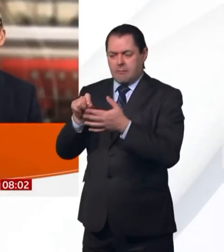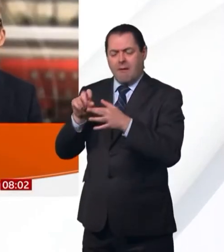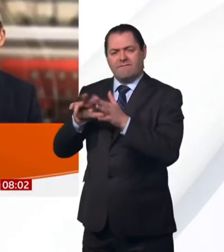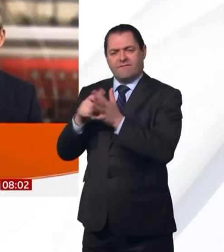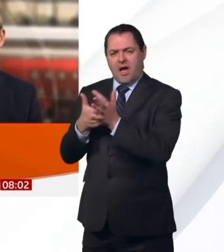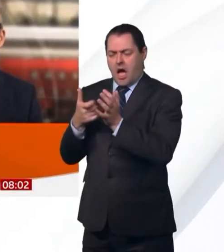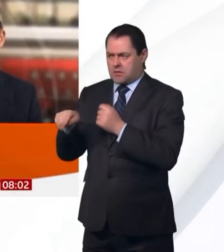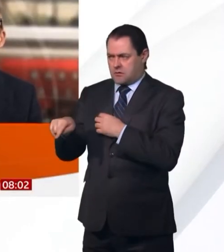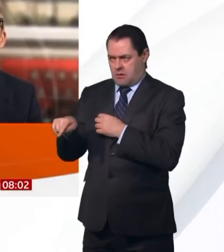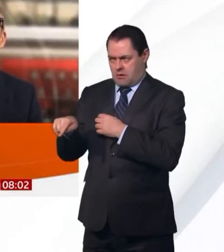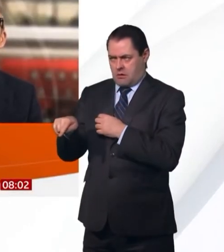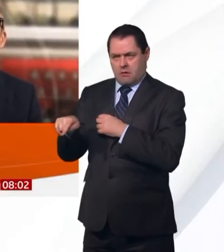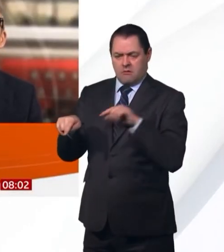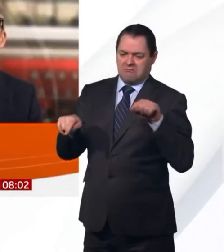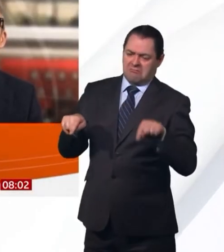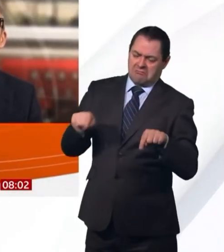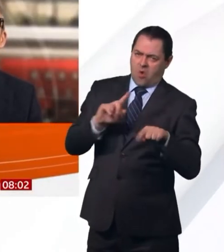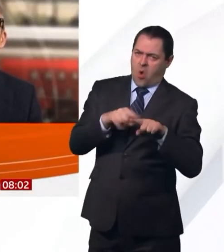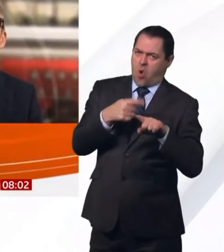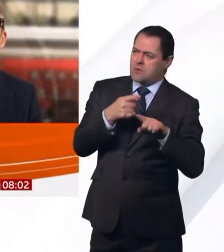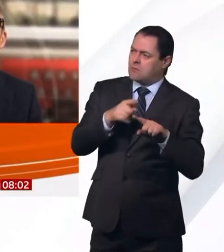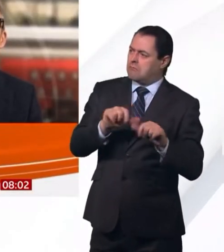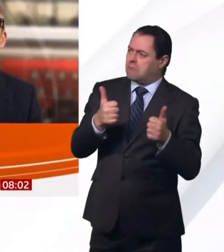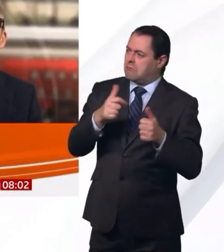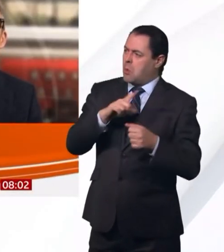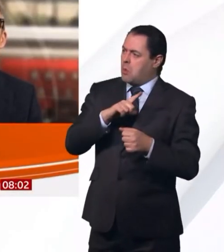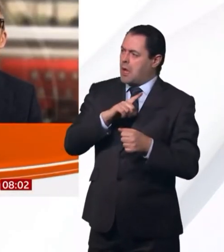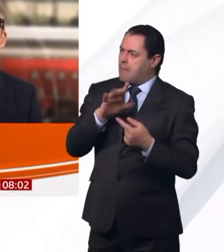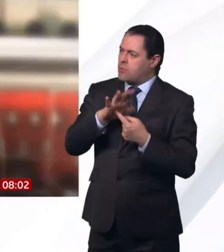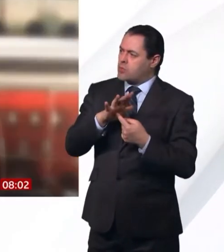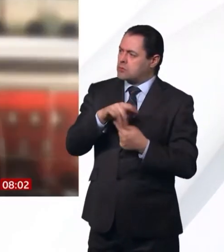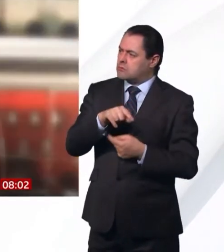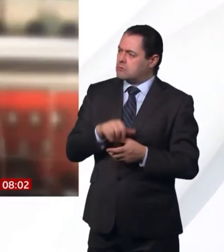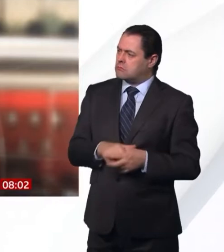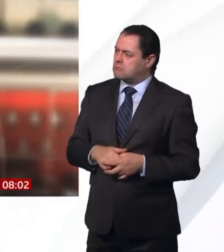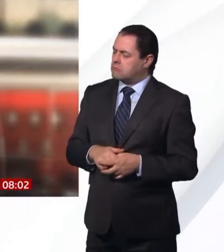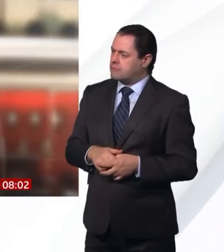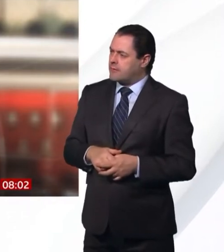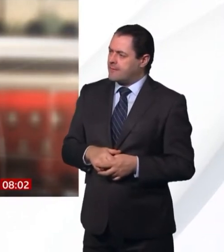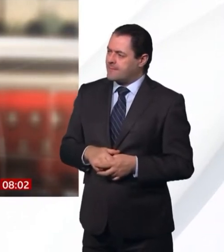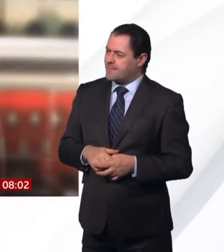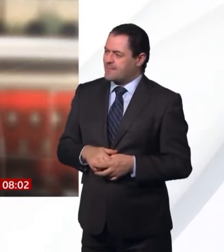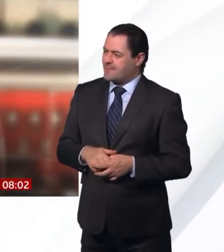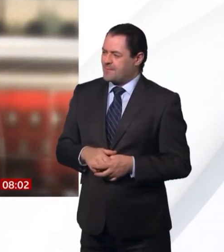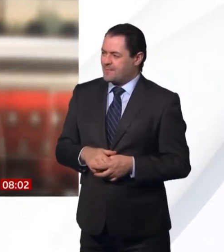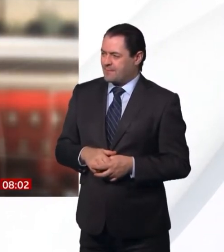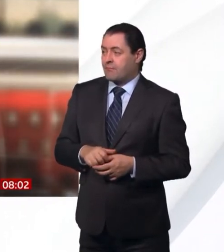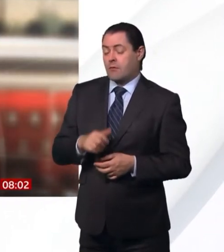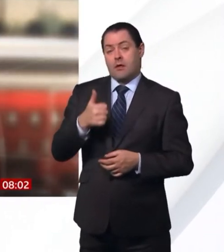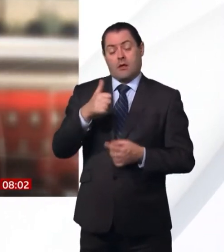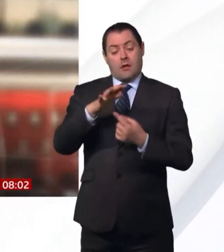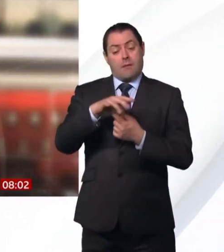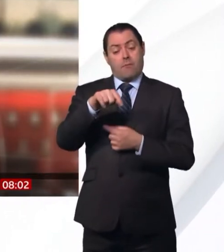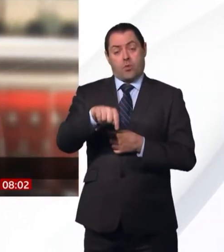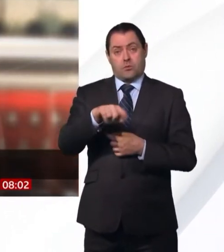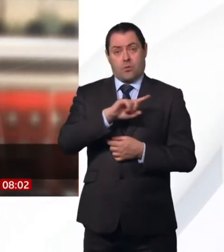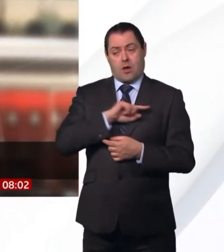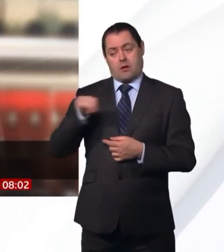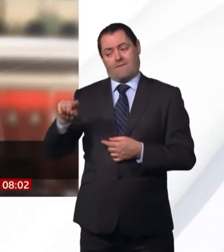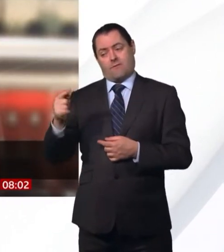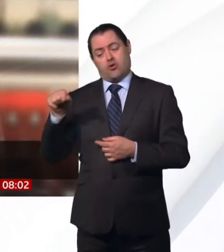Pfizer-BioNtec one, but why this one specifically is so important? It's important because unlike